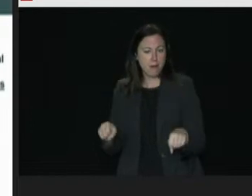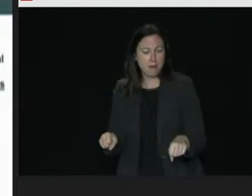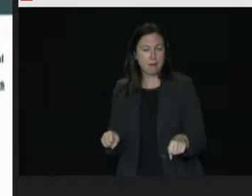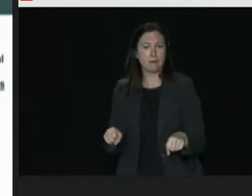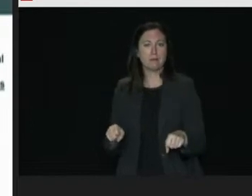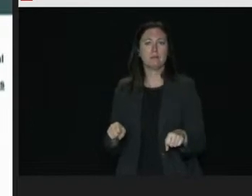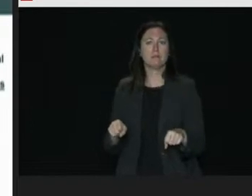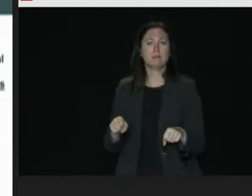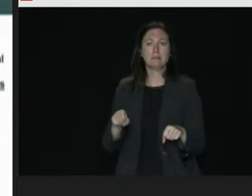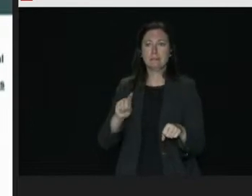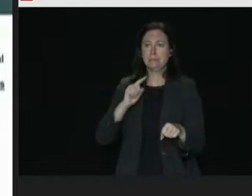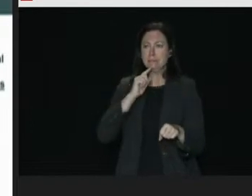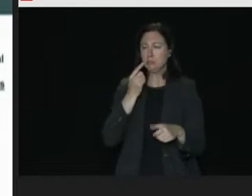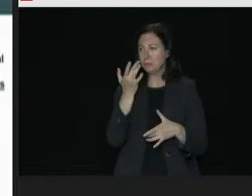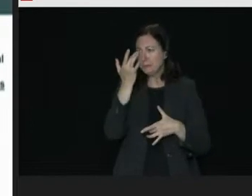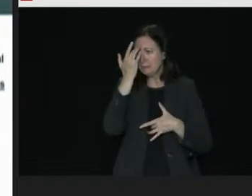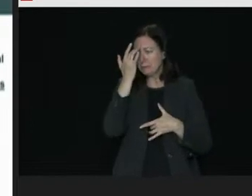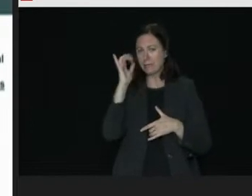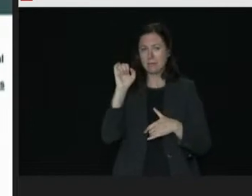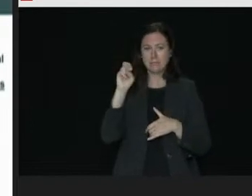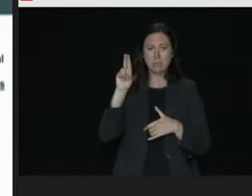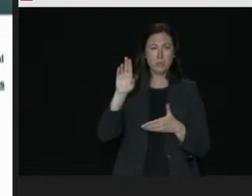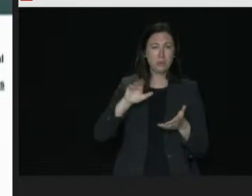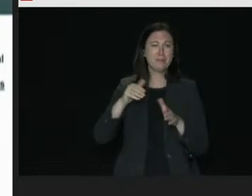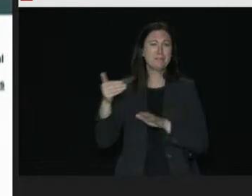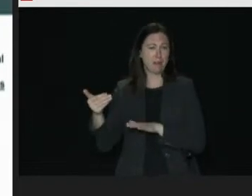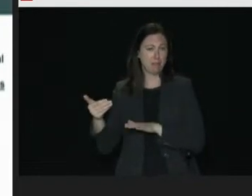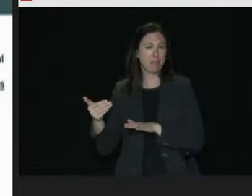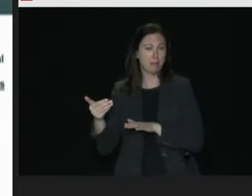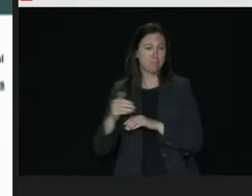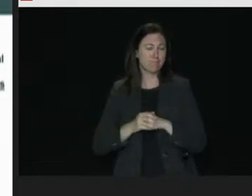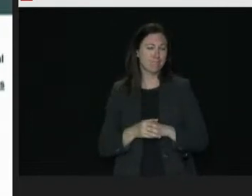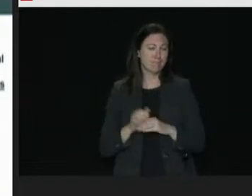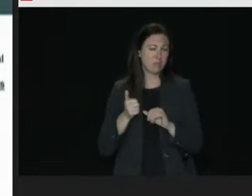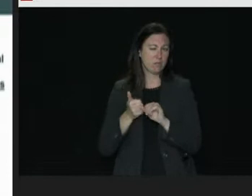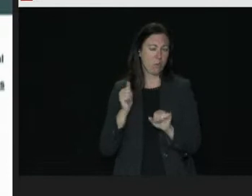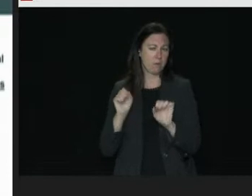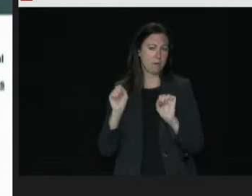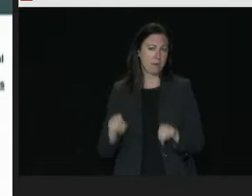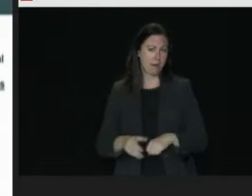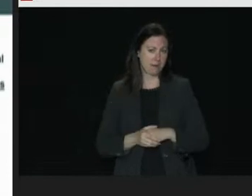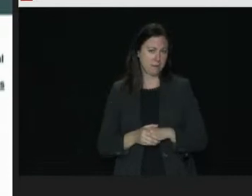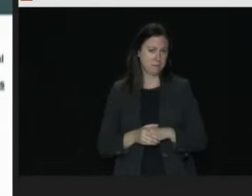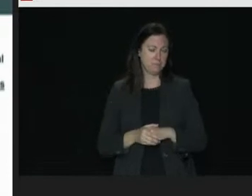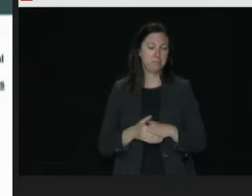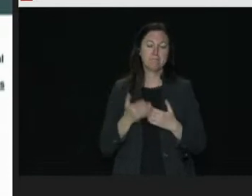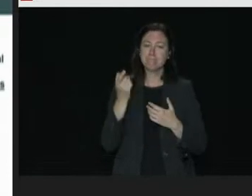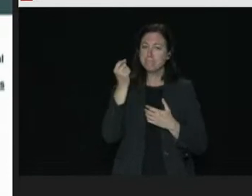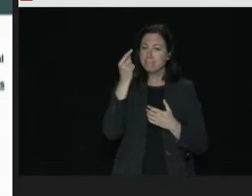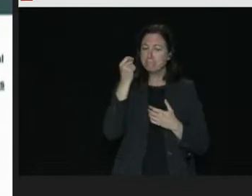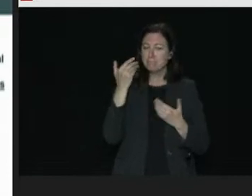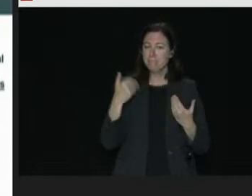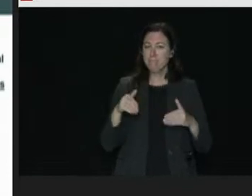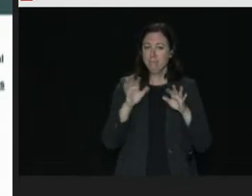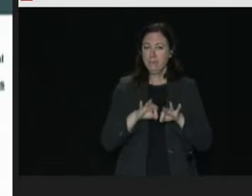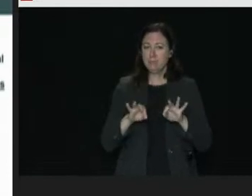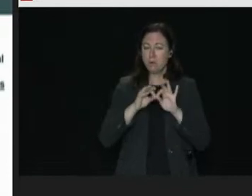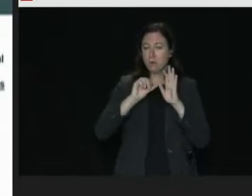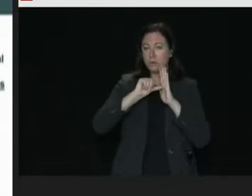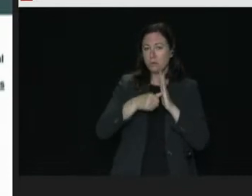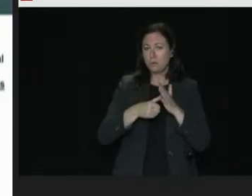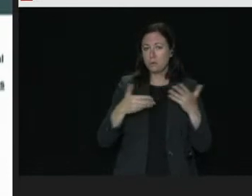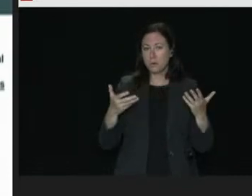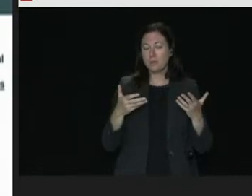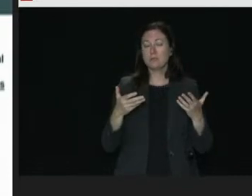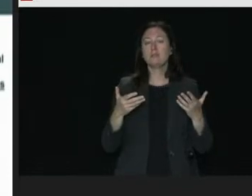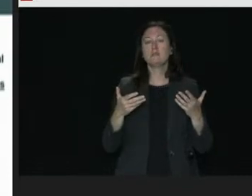critical illnesses, and deaths due to a very large resurgence. Nevertheless, it is important to stress that even as